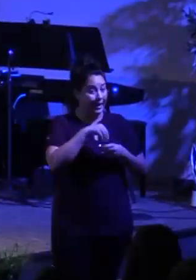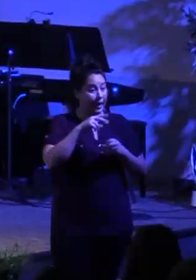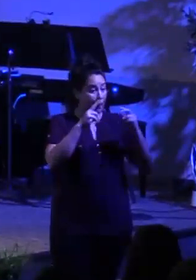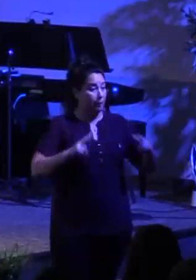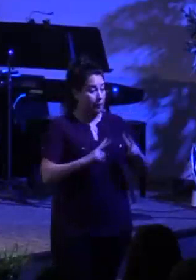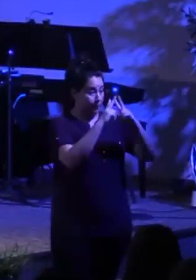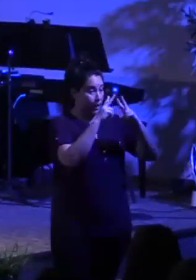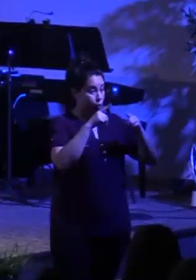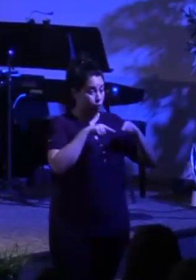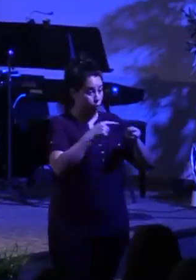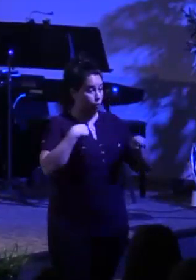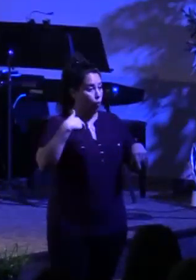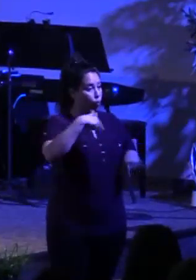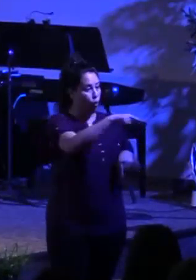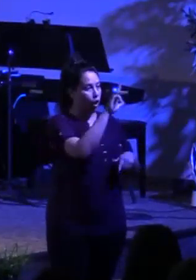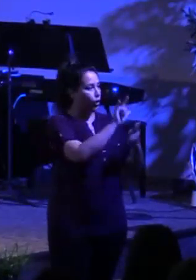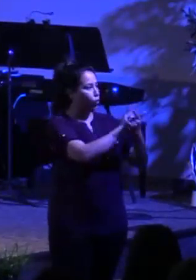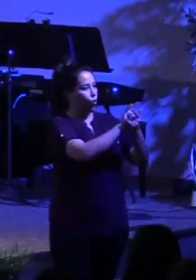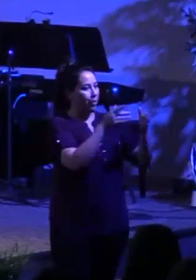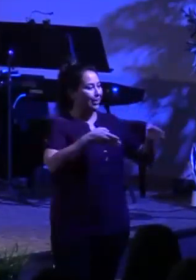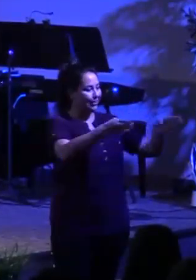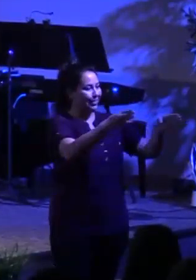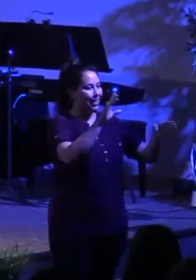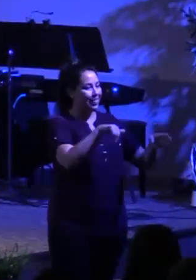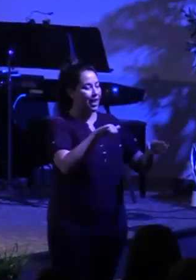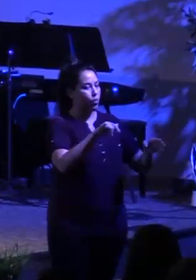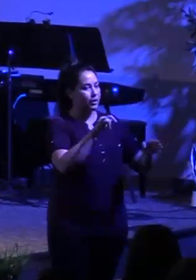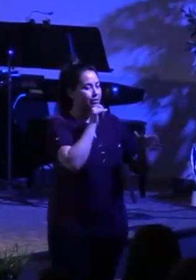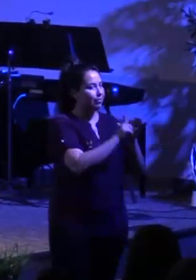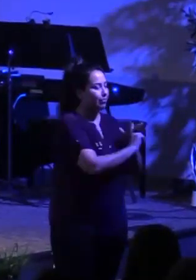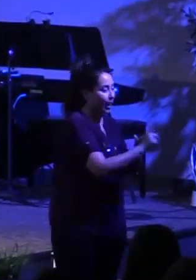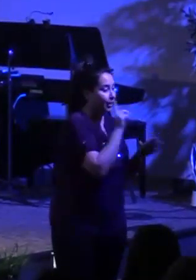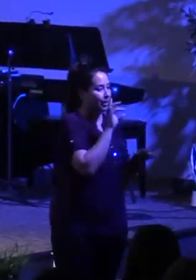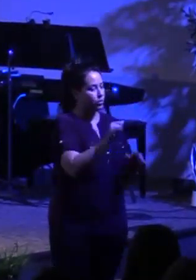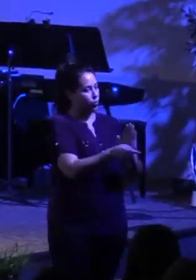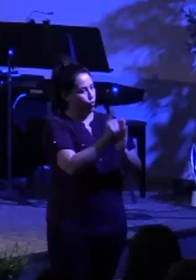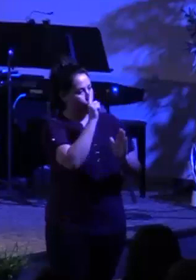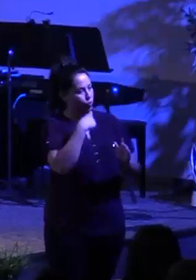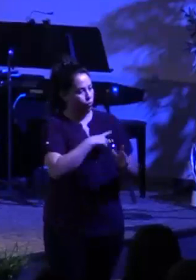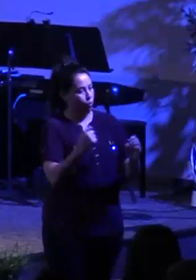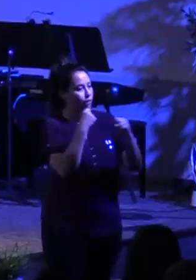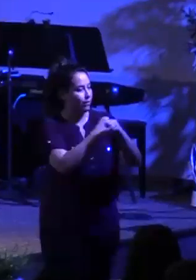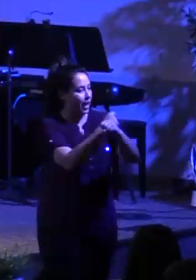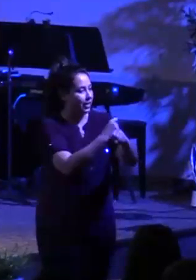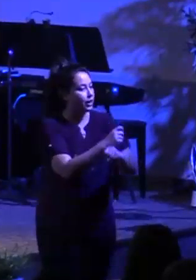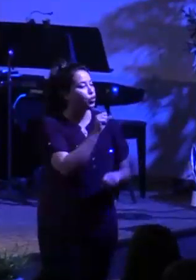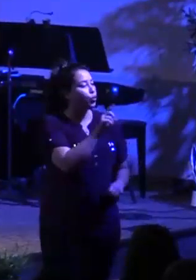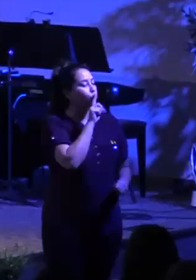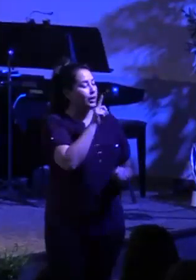down the Champs-Élysées, fight or flight, right? Well, fight, actually. There's not a lot of flight there, And so it's an